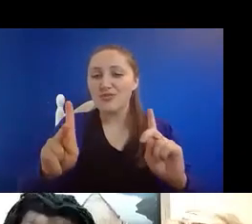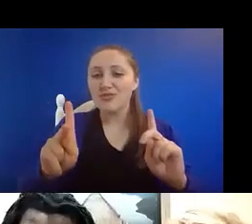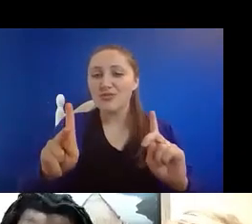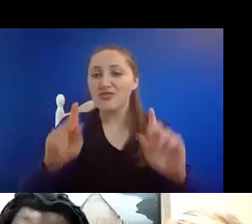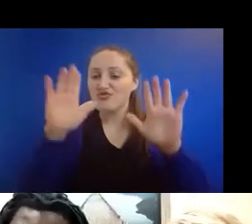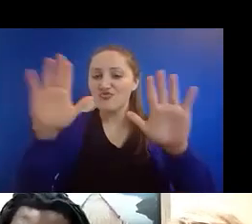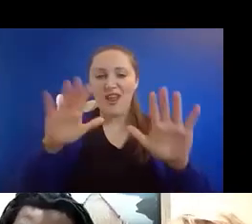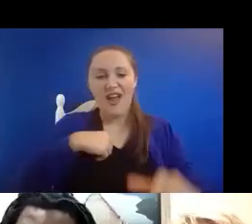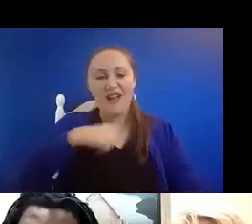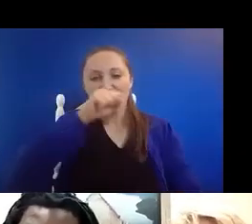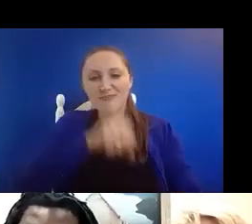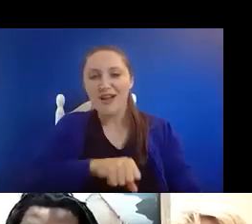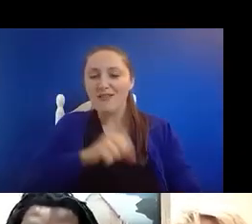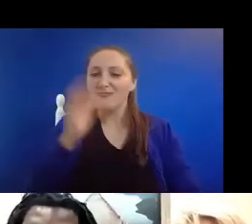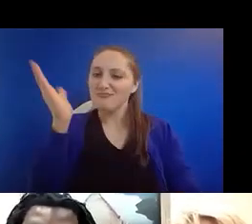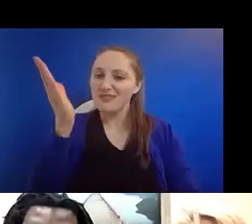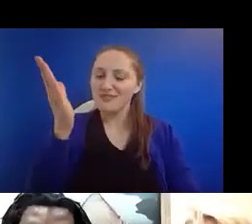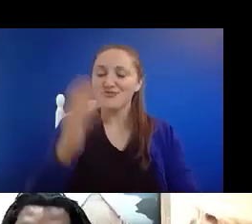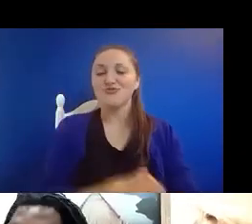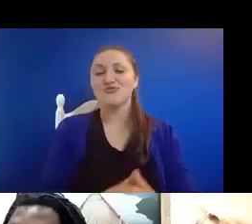it.